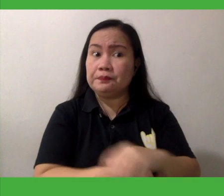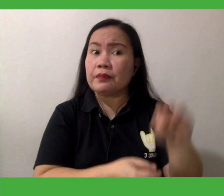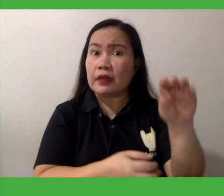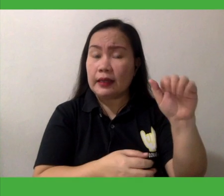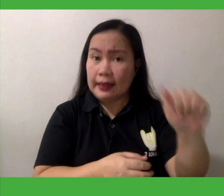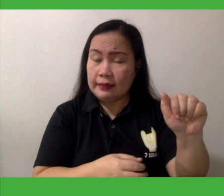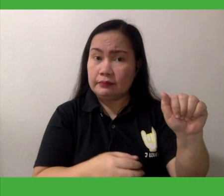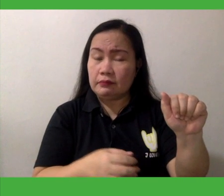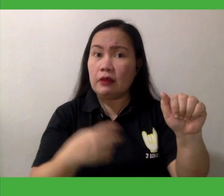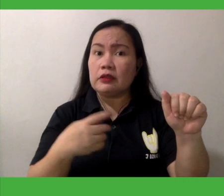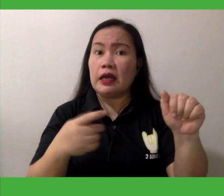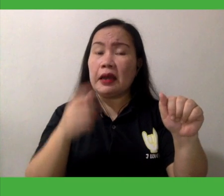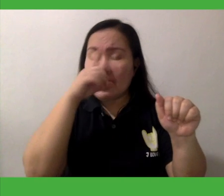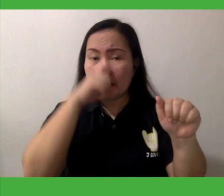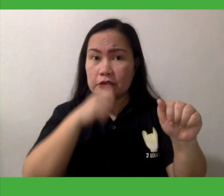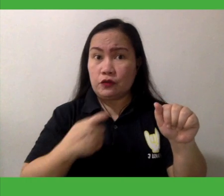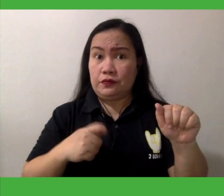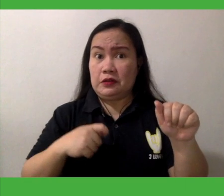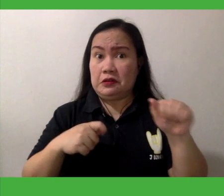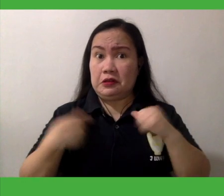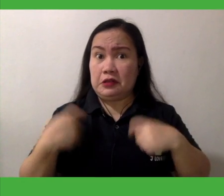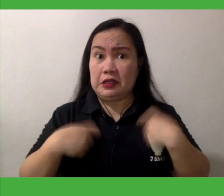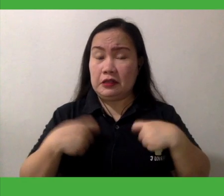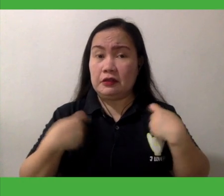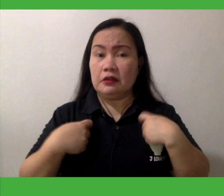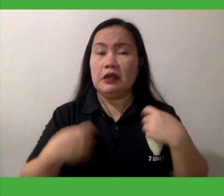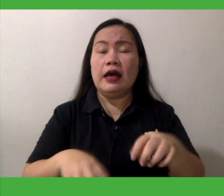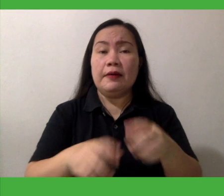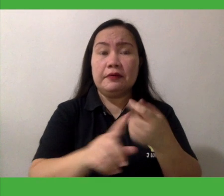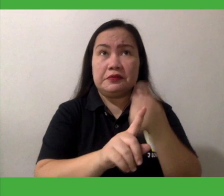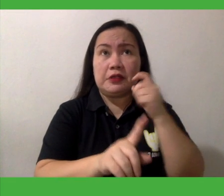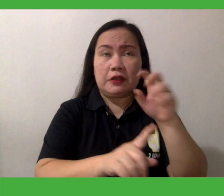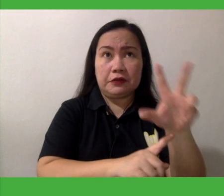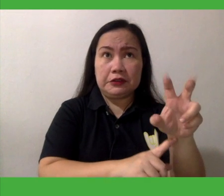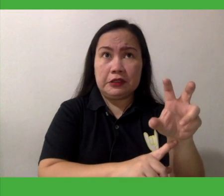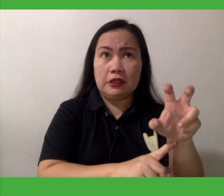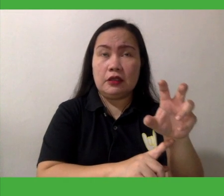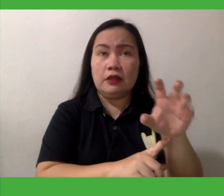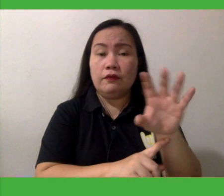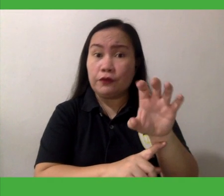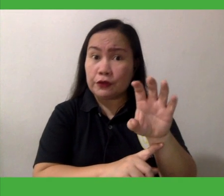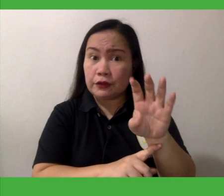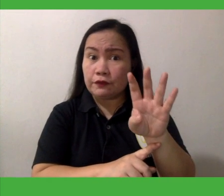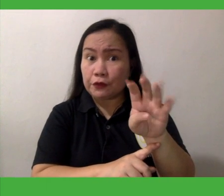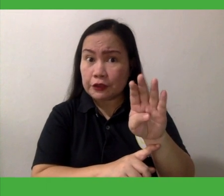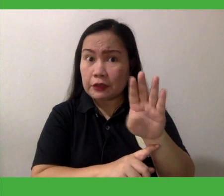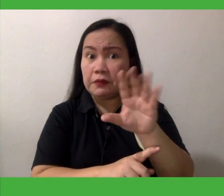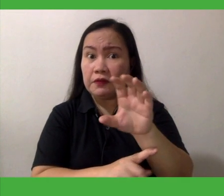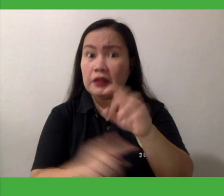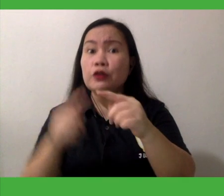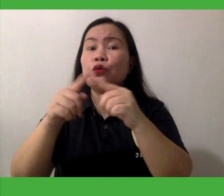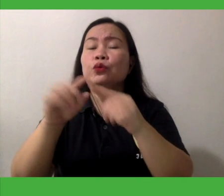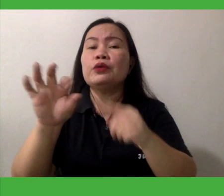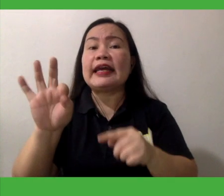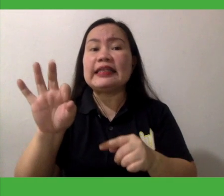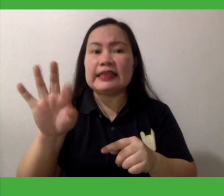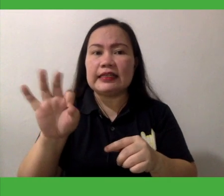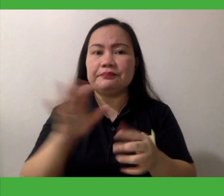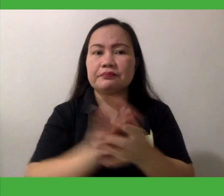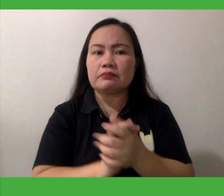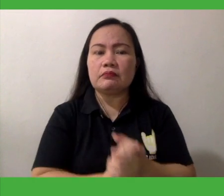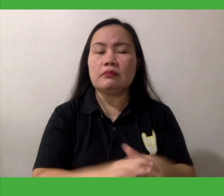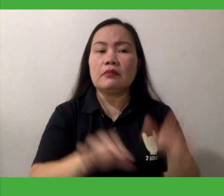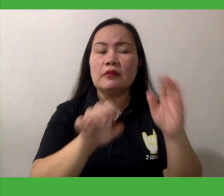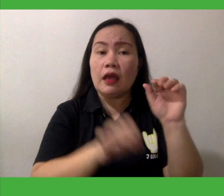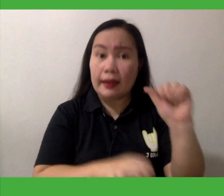Saan ba nagsisimula ang teen? 13 hanggang 19. Okay? So, ayan po siya. So,